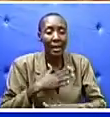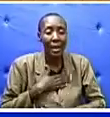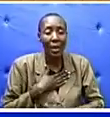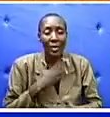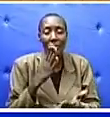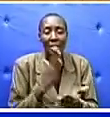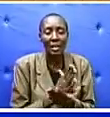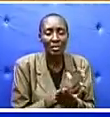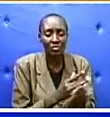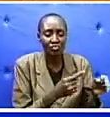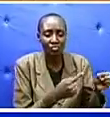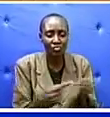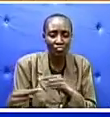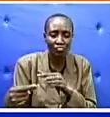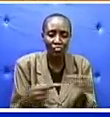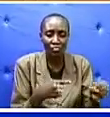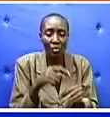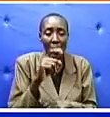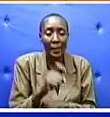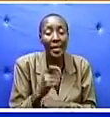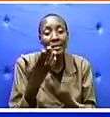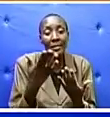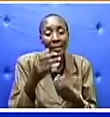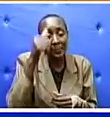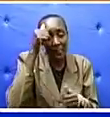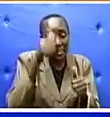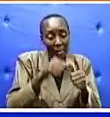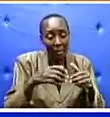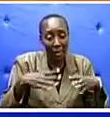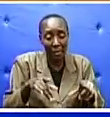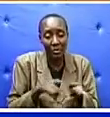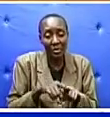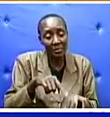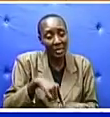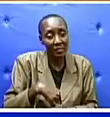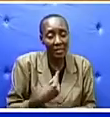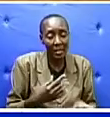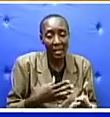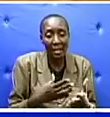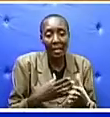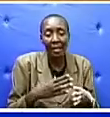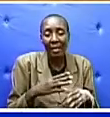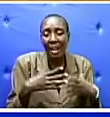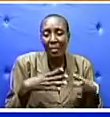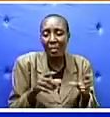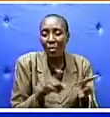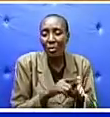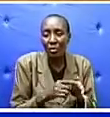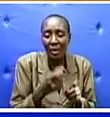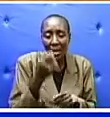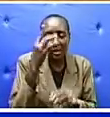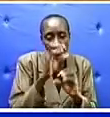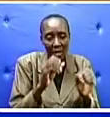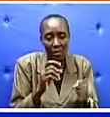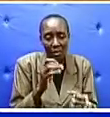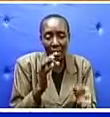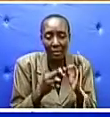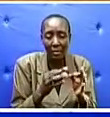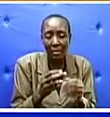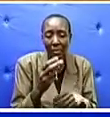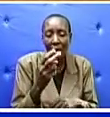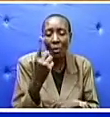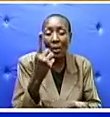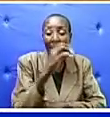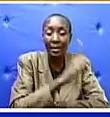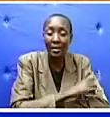angles up there, they need to consider people are like us. Like, there's something that people don't understand. If you miss your medication for just 24